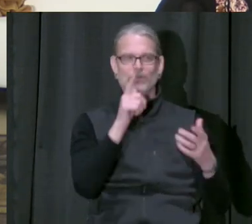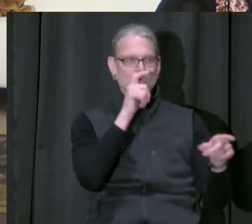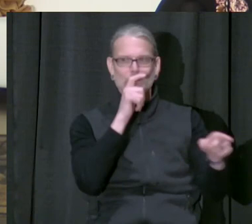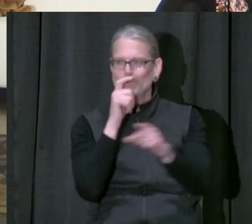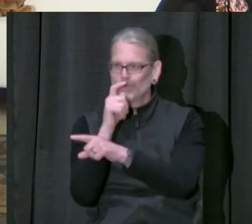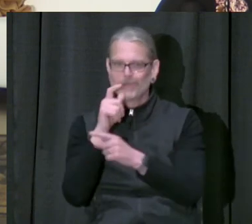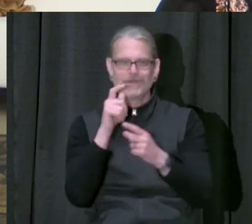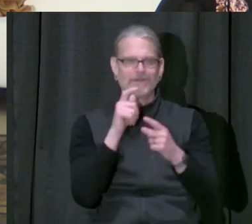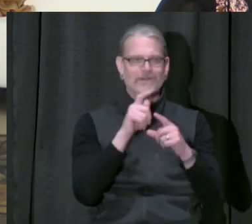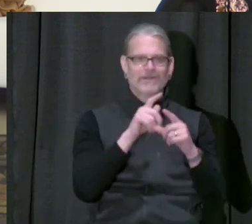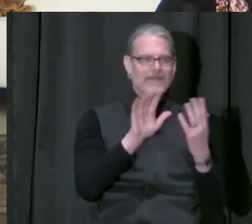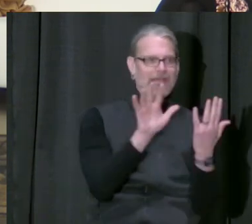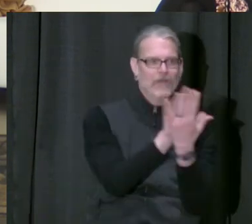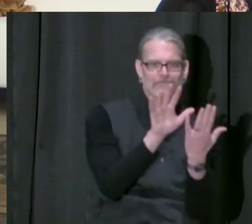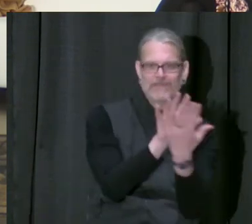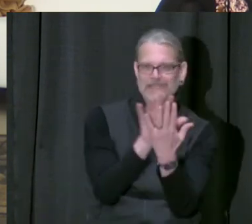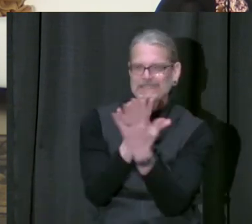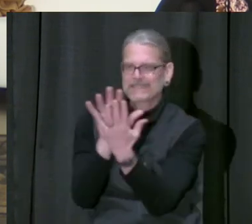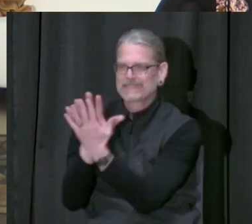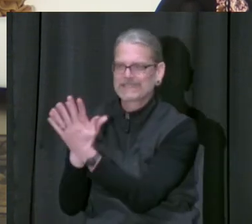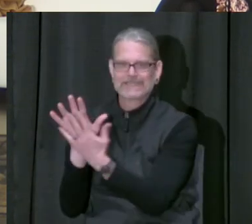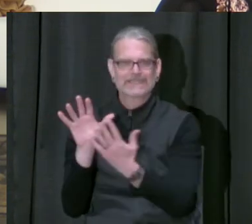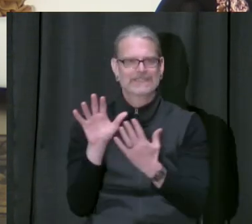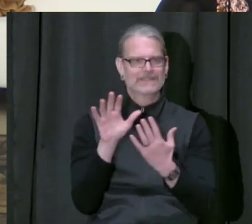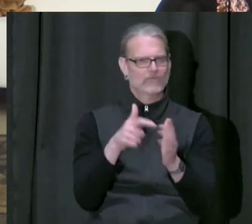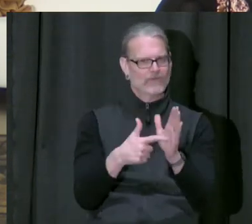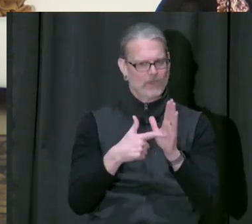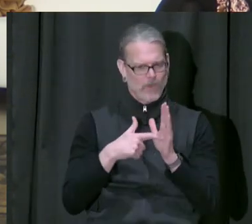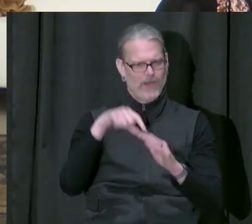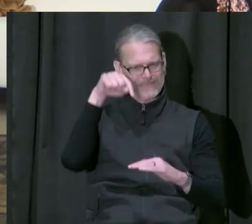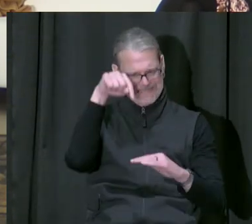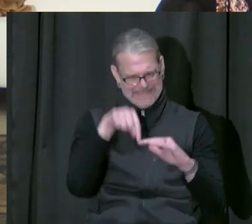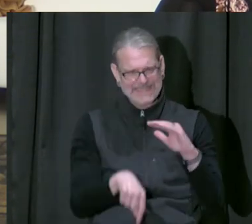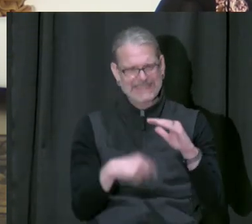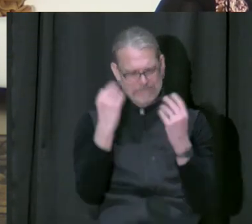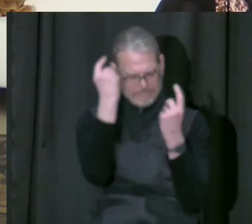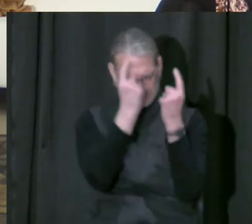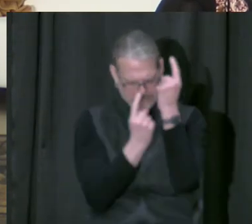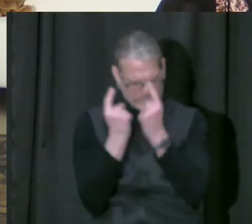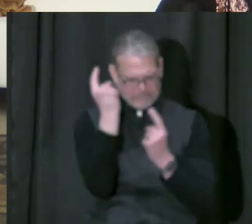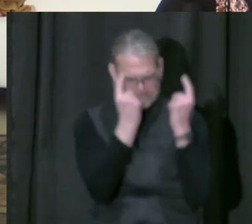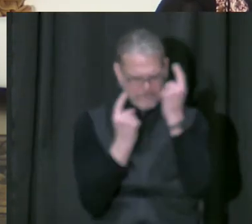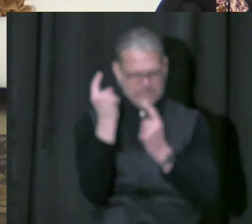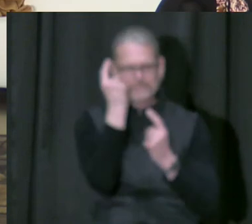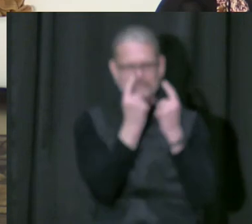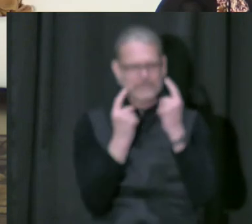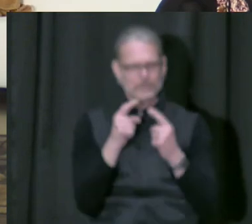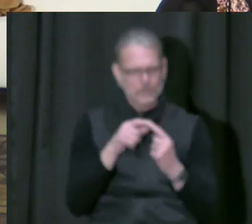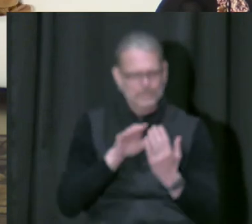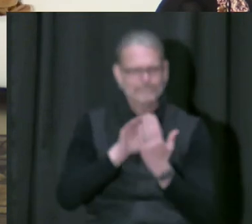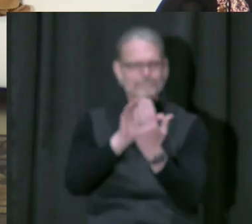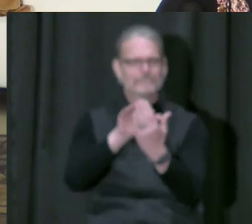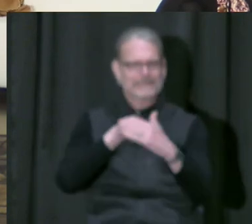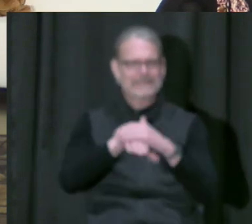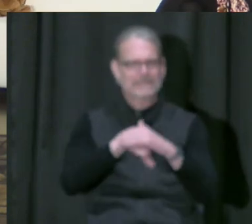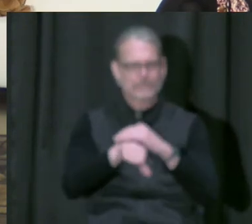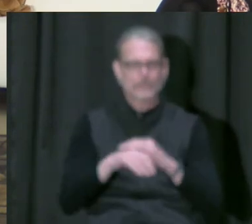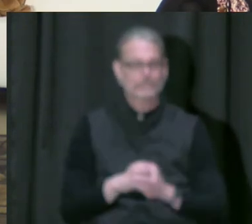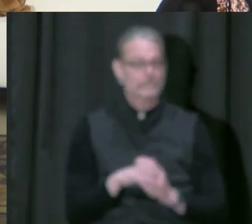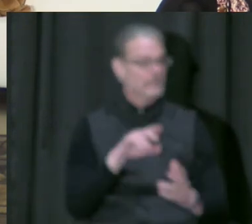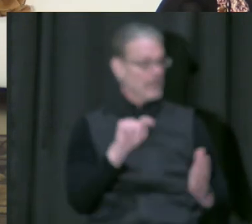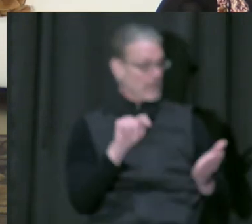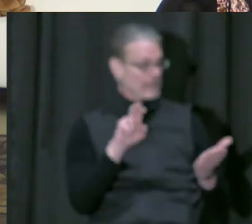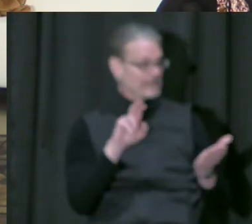all require deep and careful accessibility thinking. Terry, you're in the